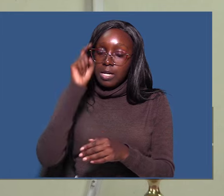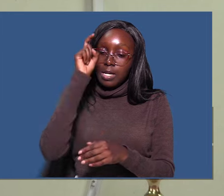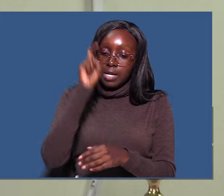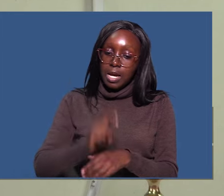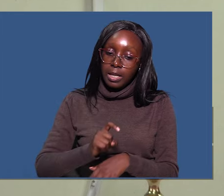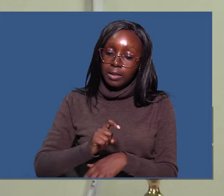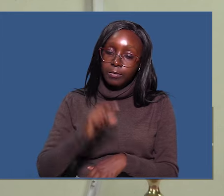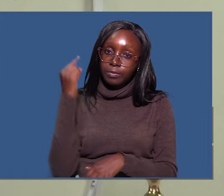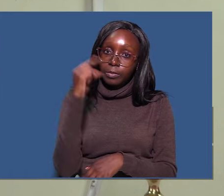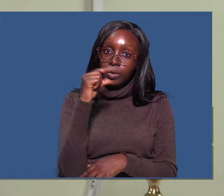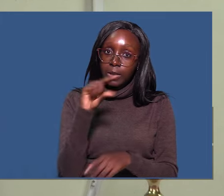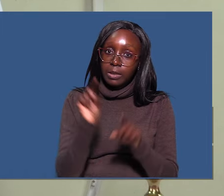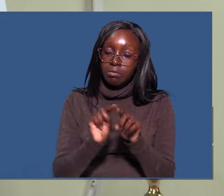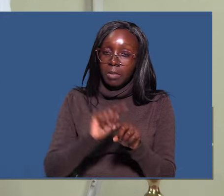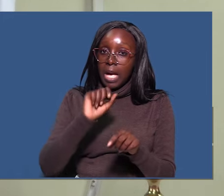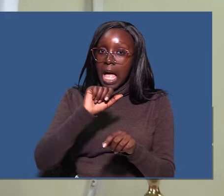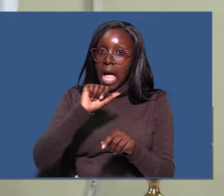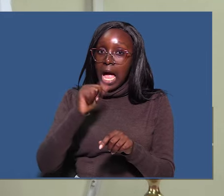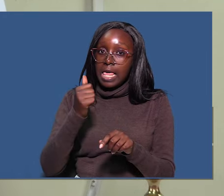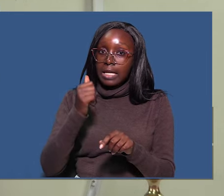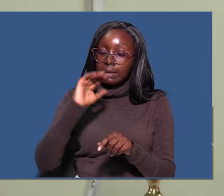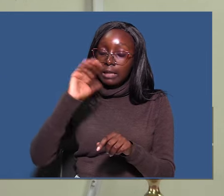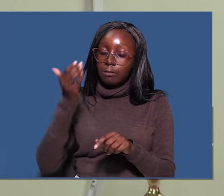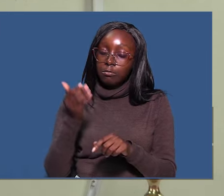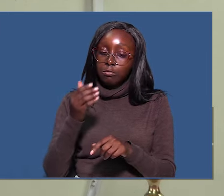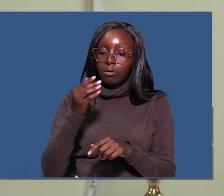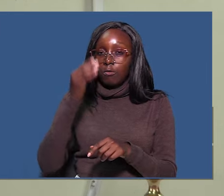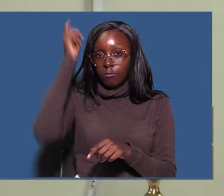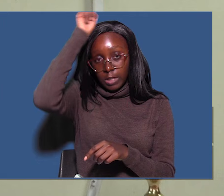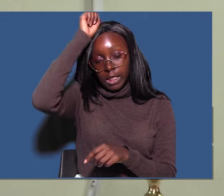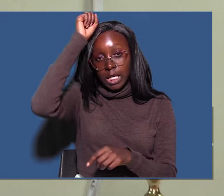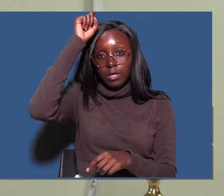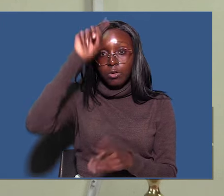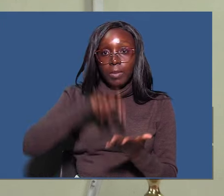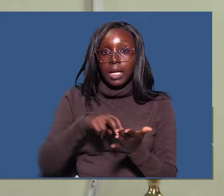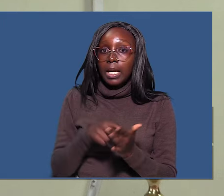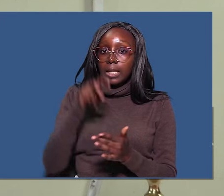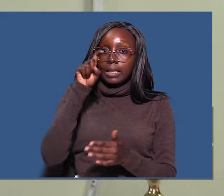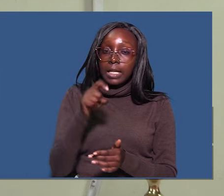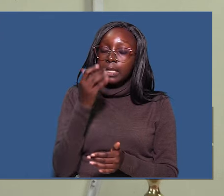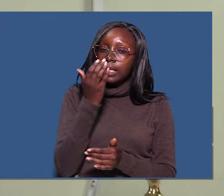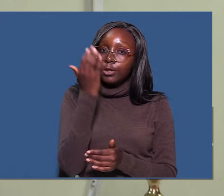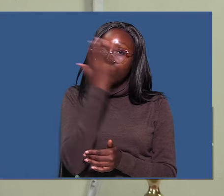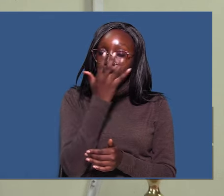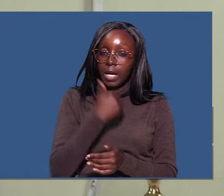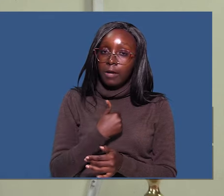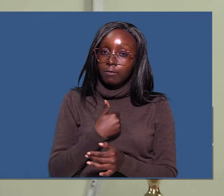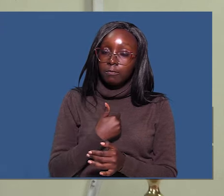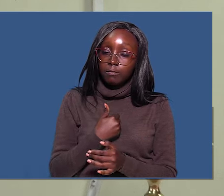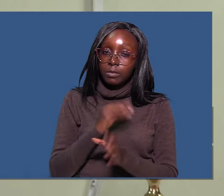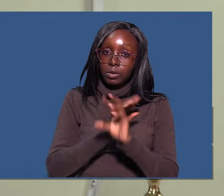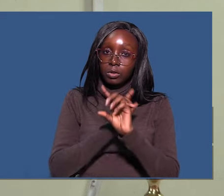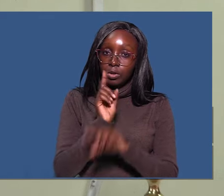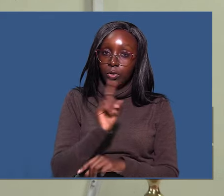other city or village of our modern day. So let us not be ashamed to not only live this gospel, but